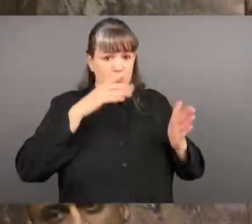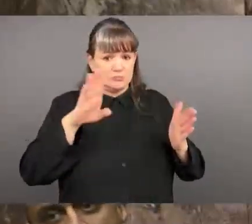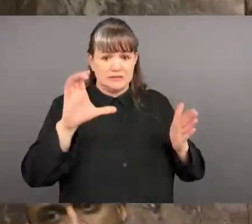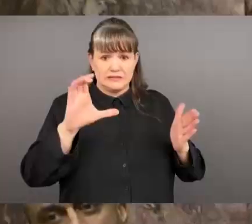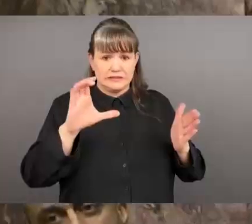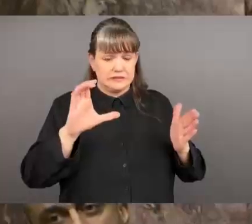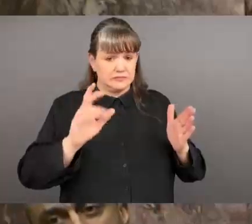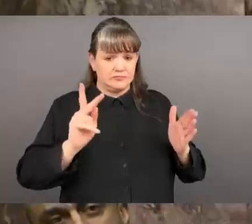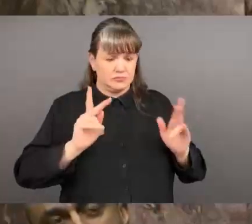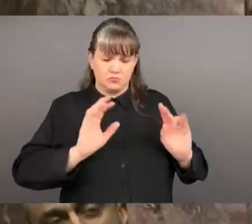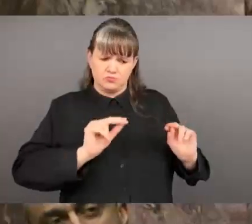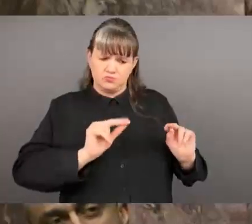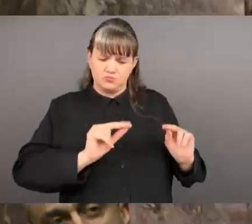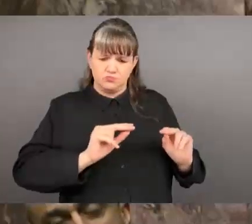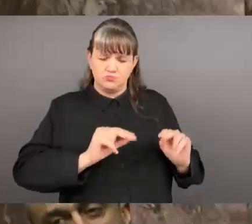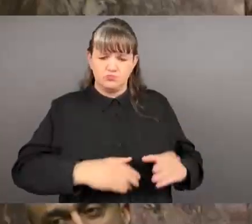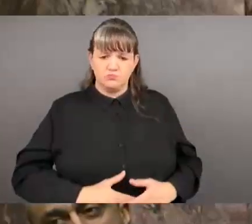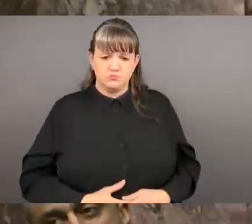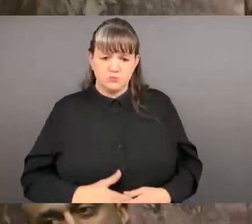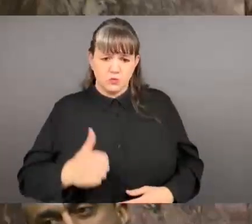But